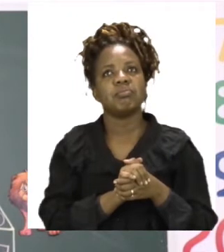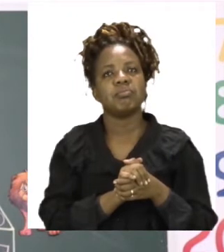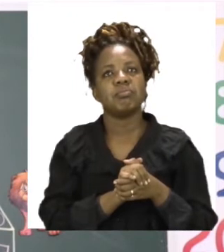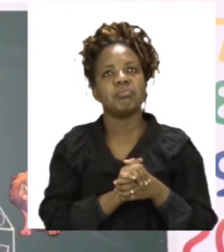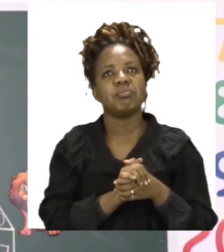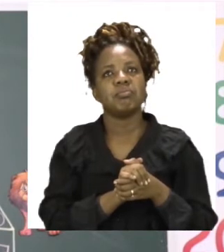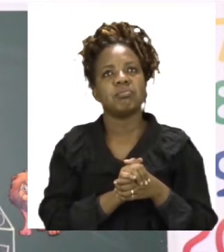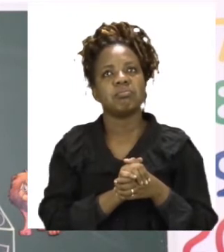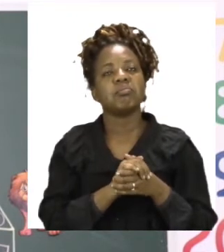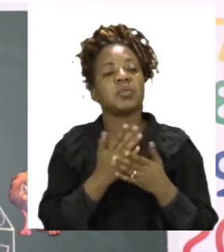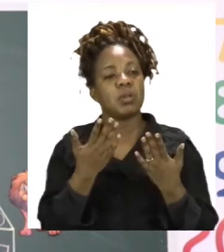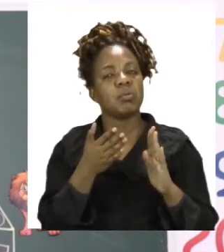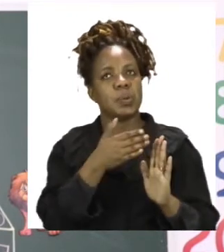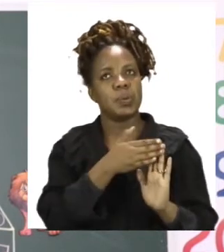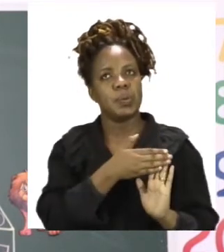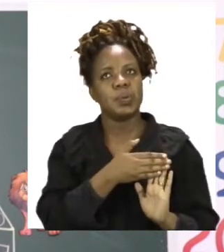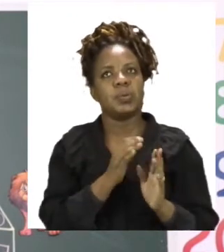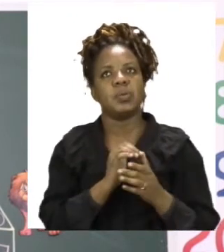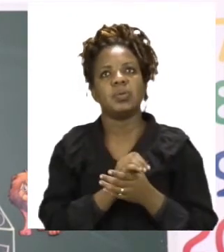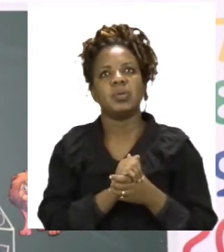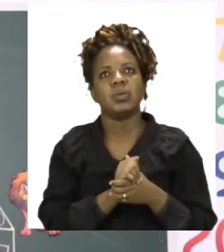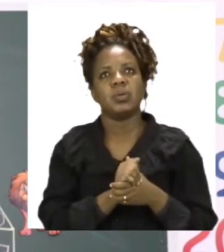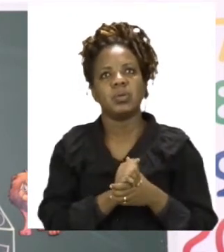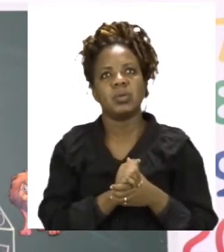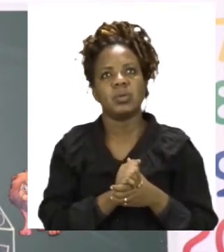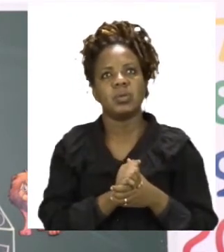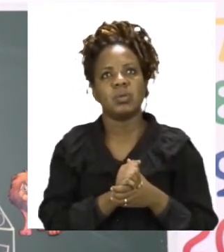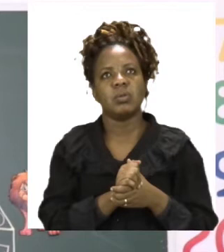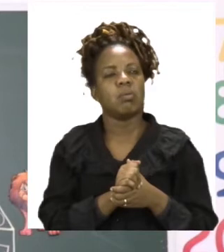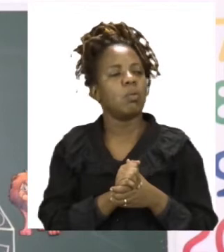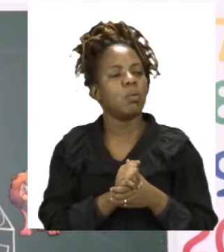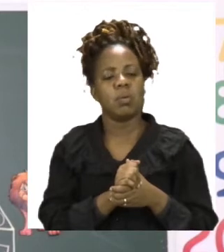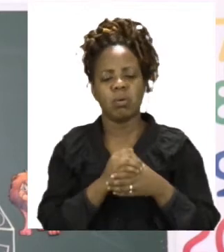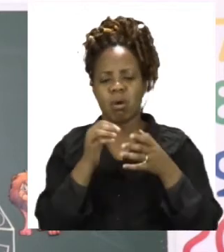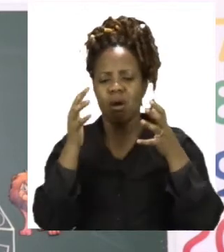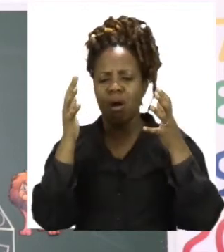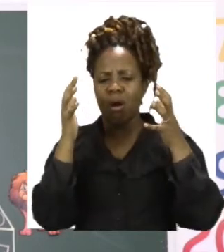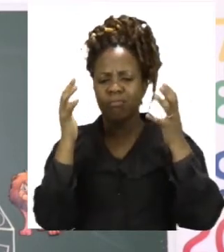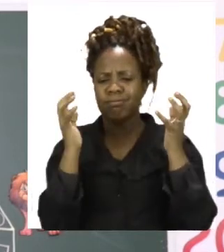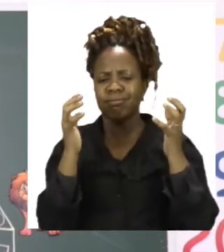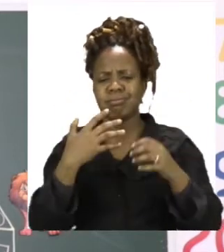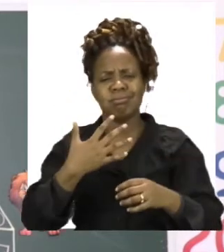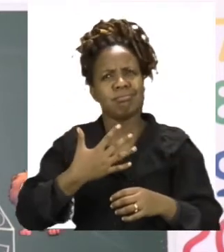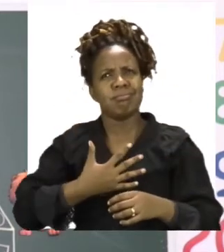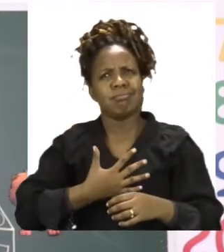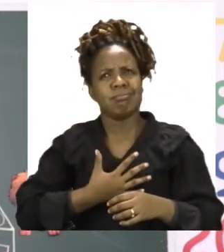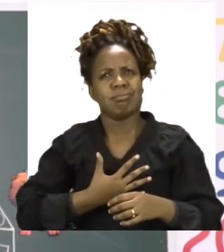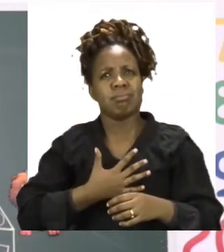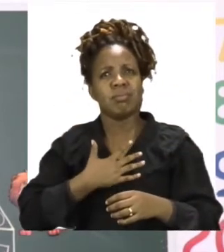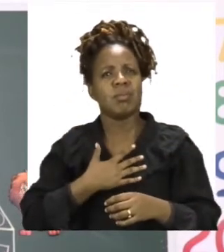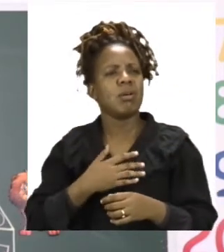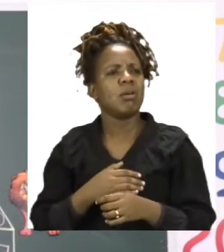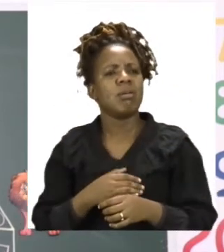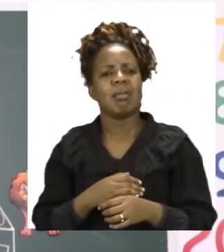he'll be safe. That lion is very upset now because he has not managed